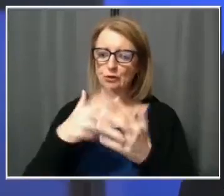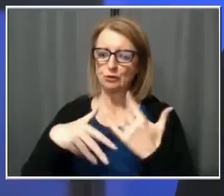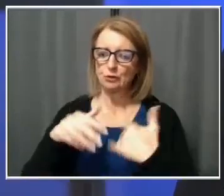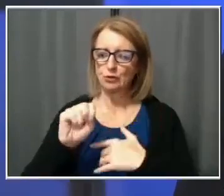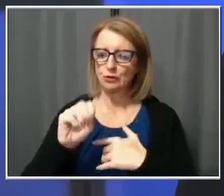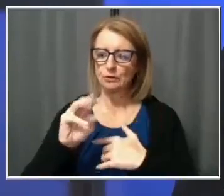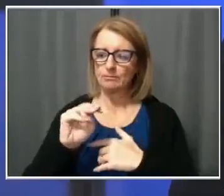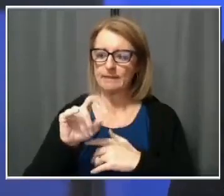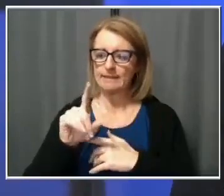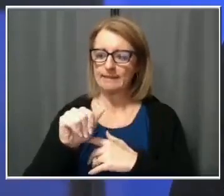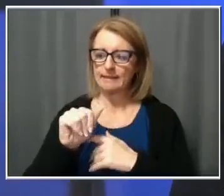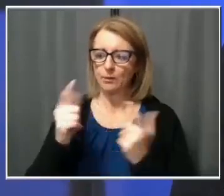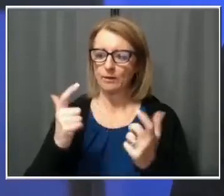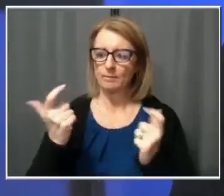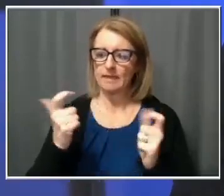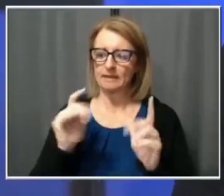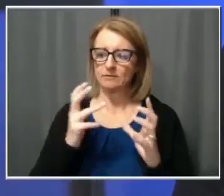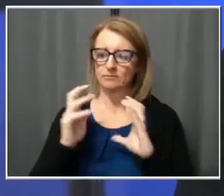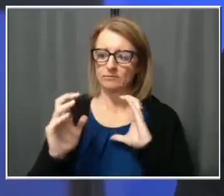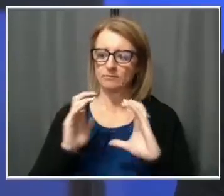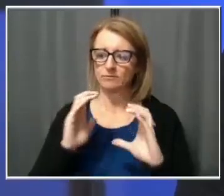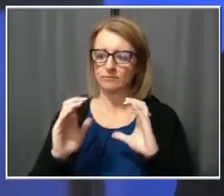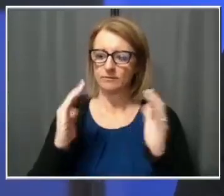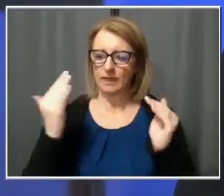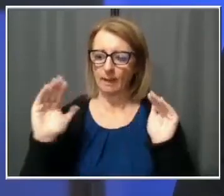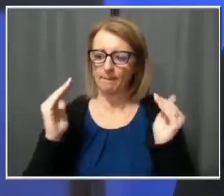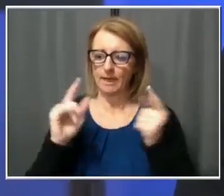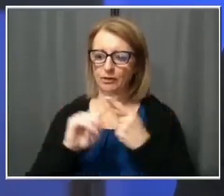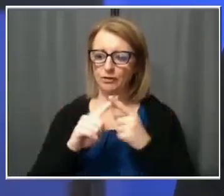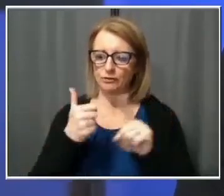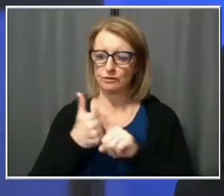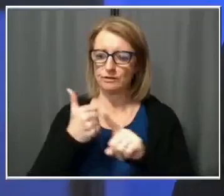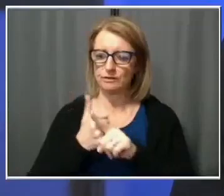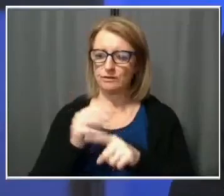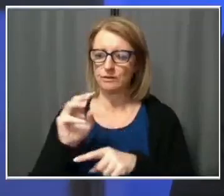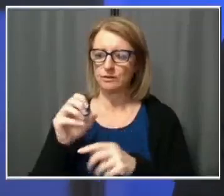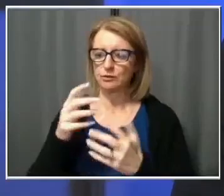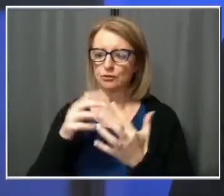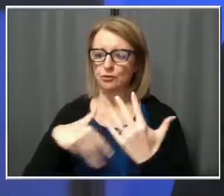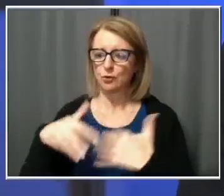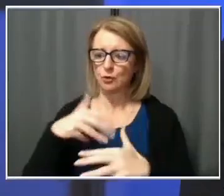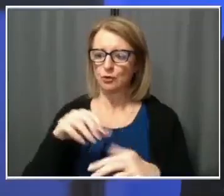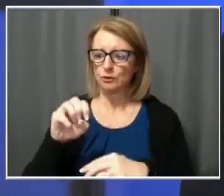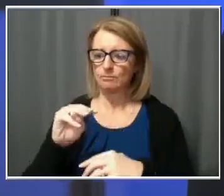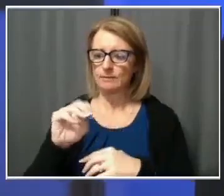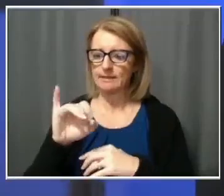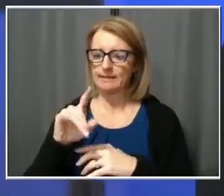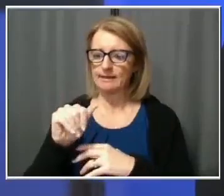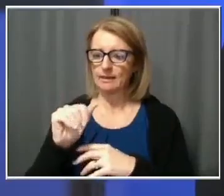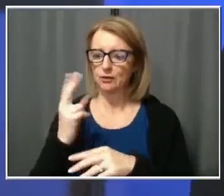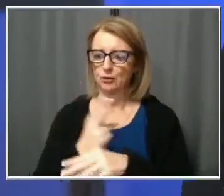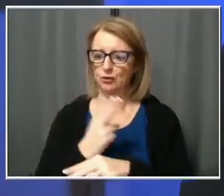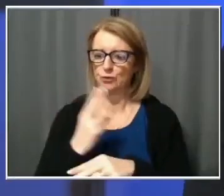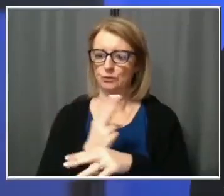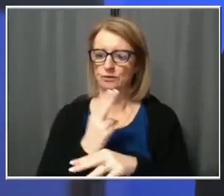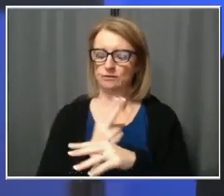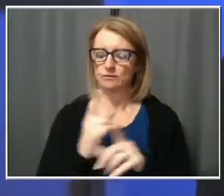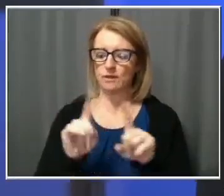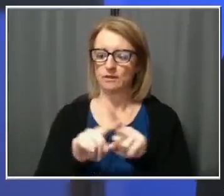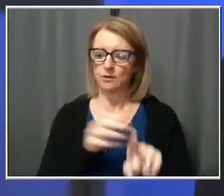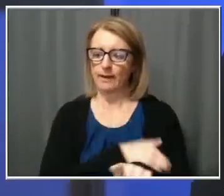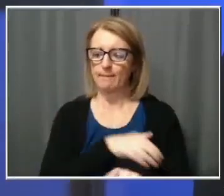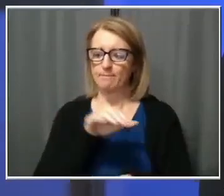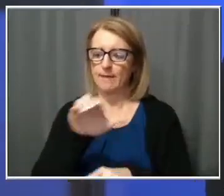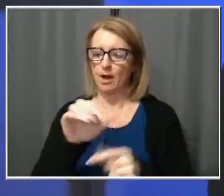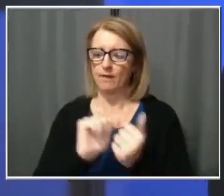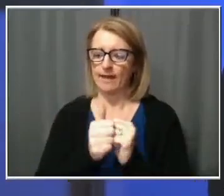conversations that we have is, how do you compare yourself, or what do you do in terms of social media use? And then also, I like to empower the athletes that I work